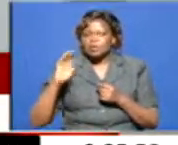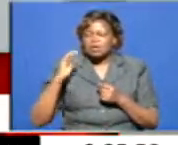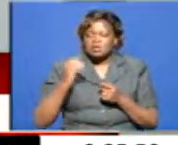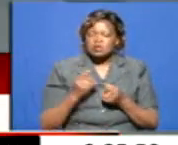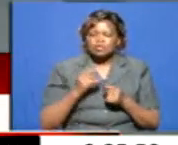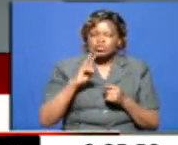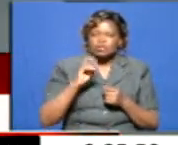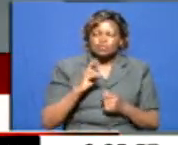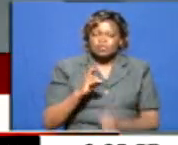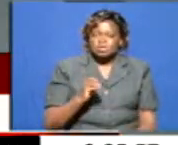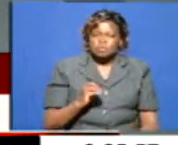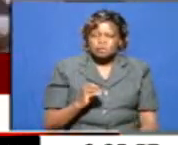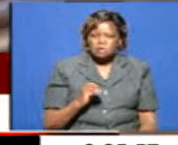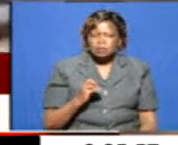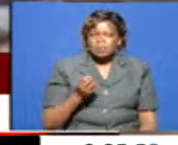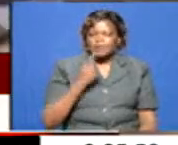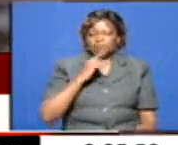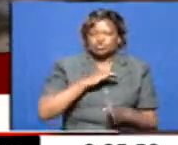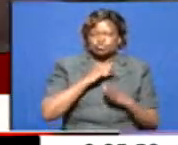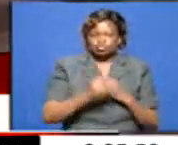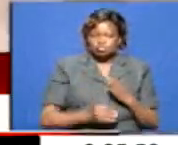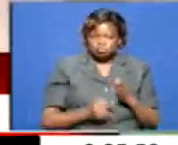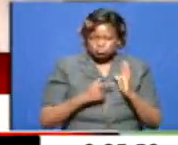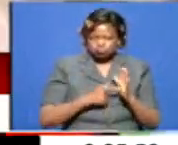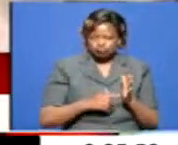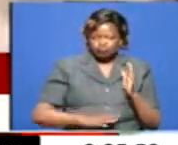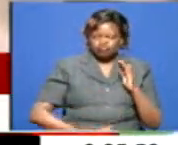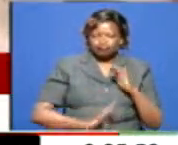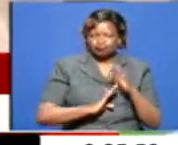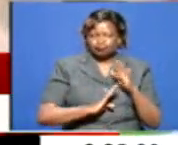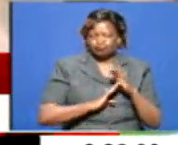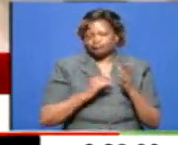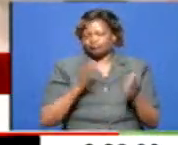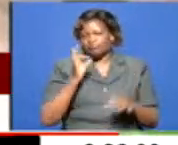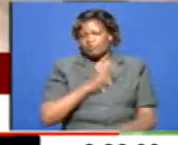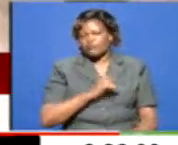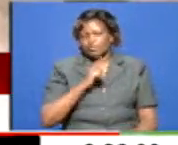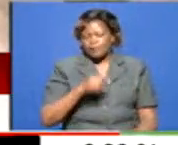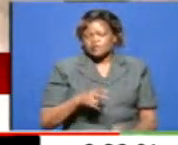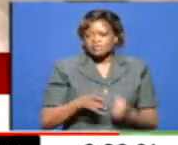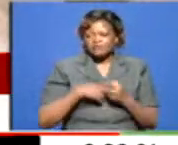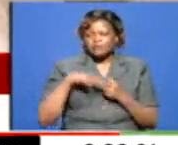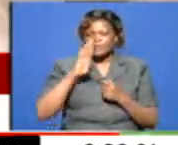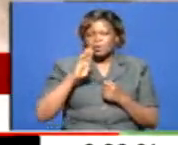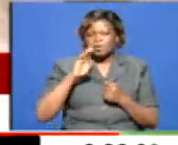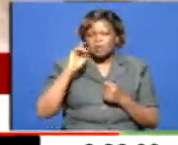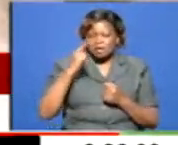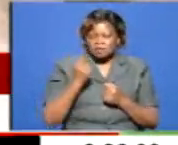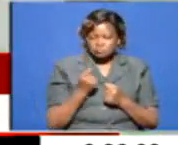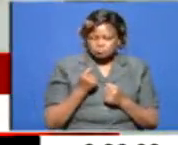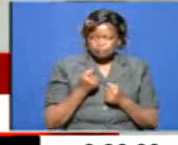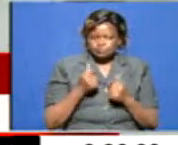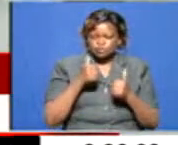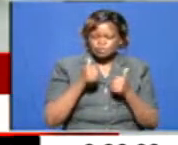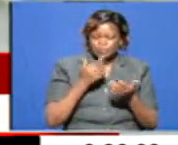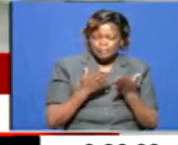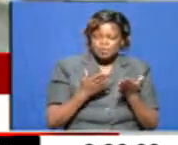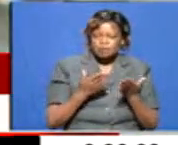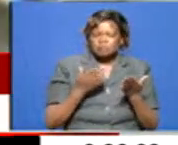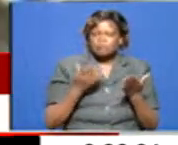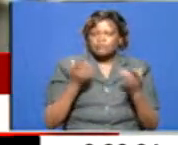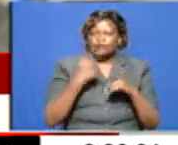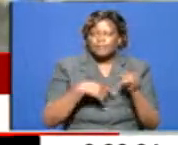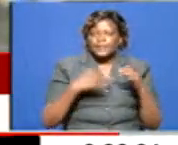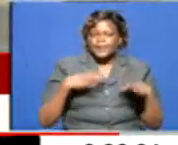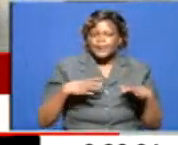2020. Medical insurance recorded the highest underwriting profit of 1.7 billion Kenyan shillings, which may be attributed to people